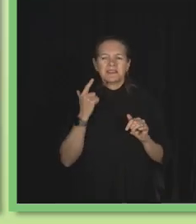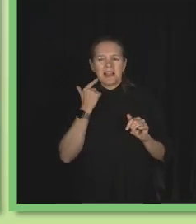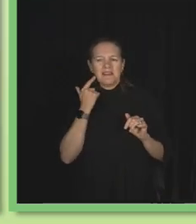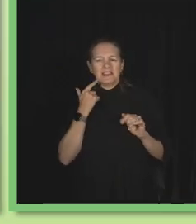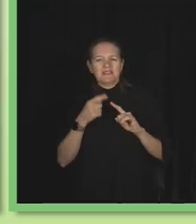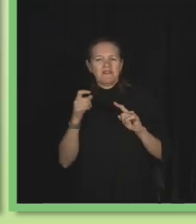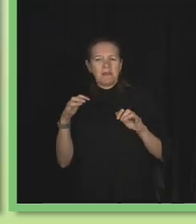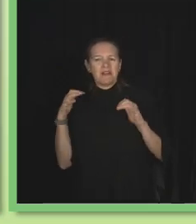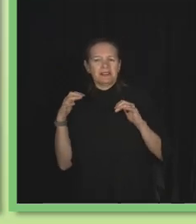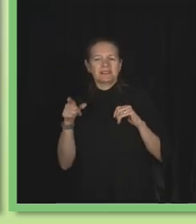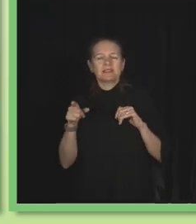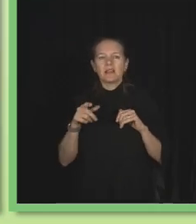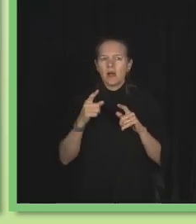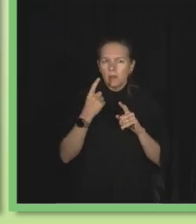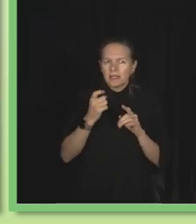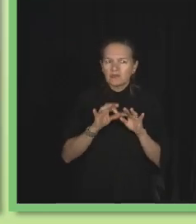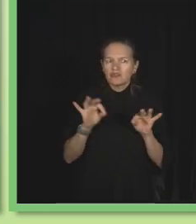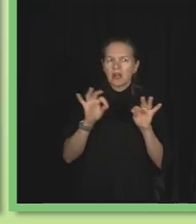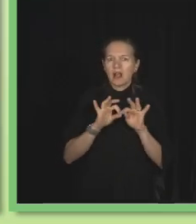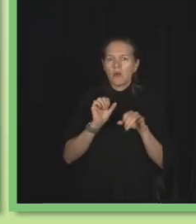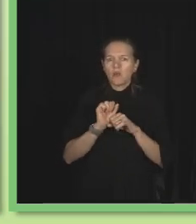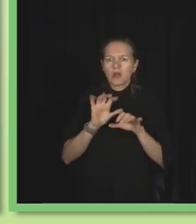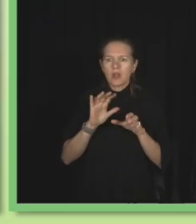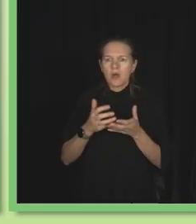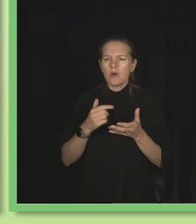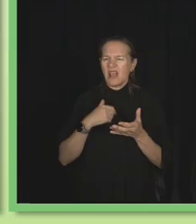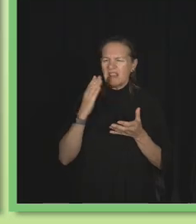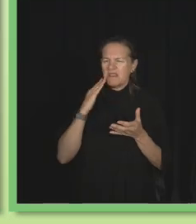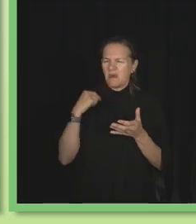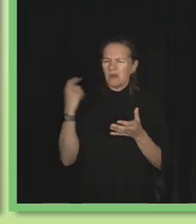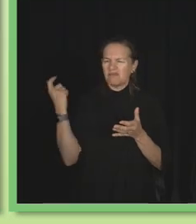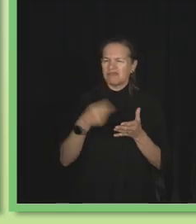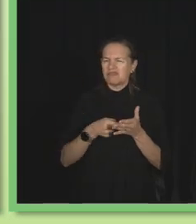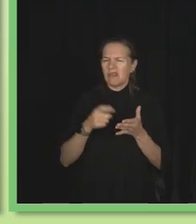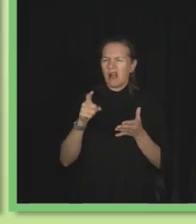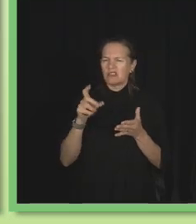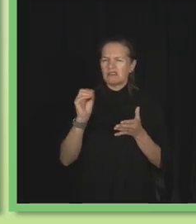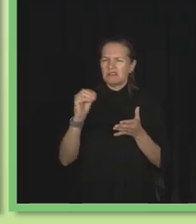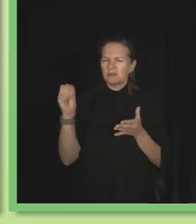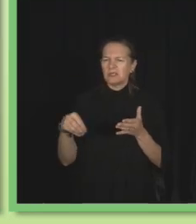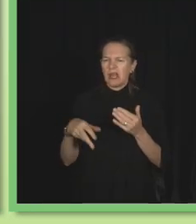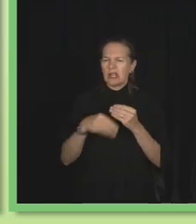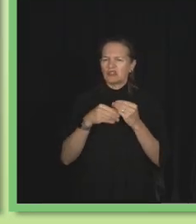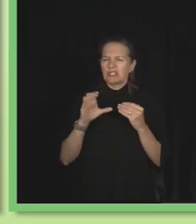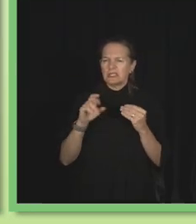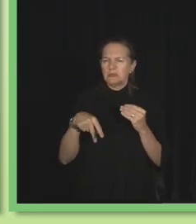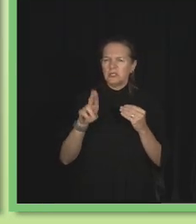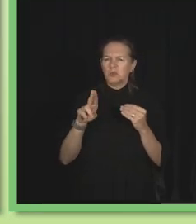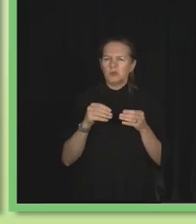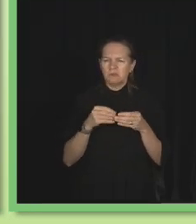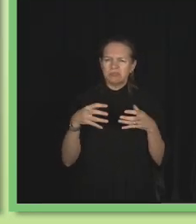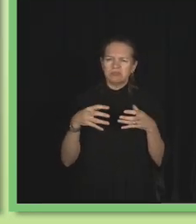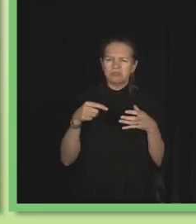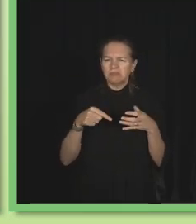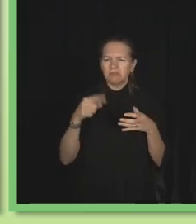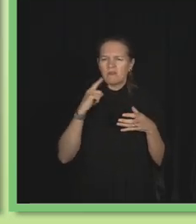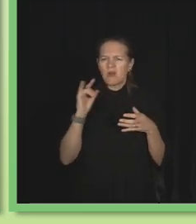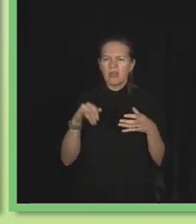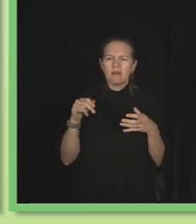Because this is a critical workload, I know we allocated 150% extra CPU capacity for this pod.